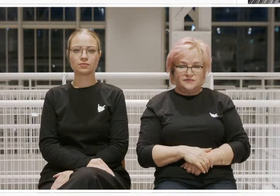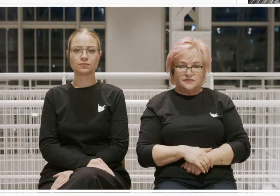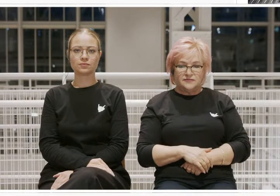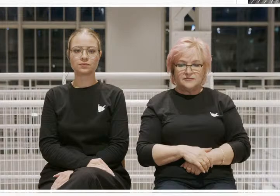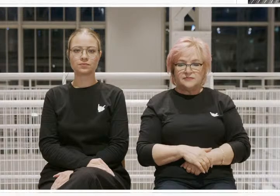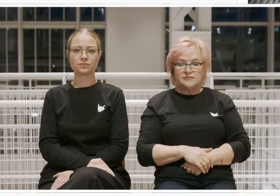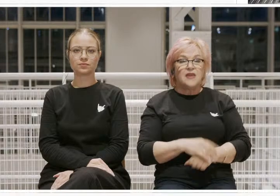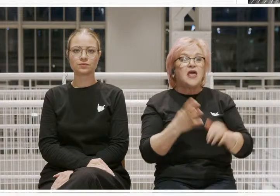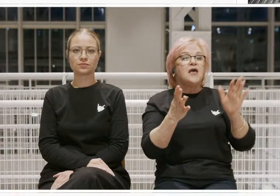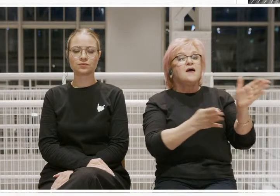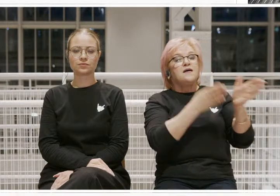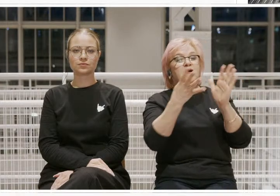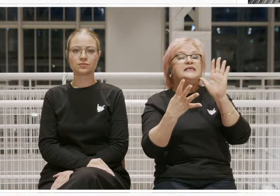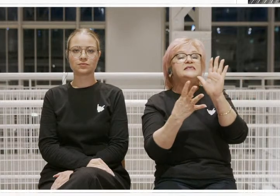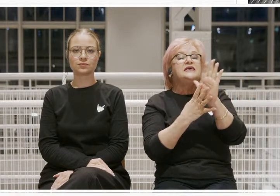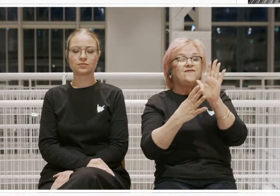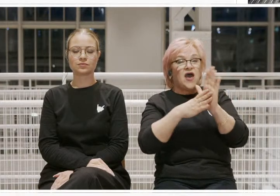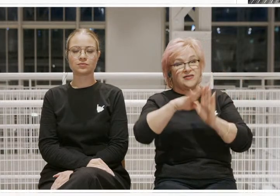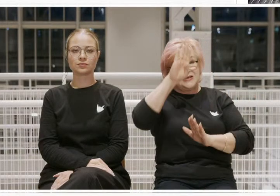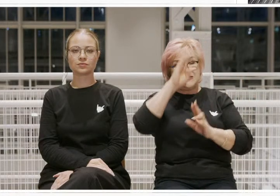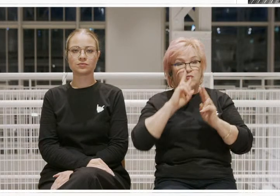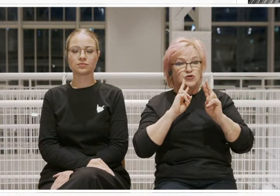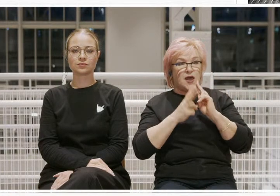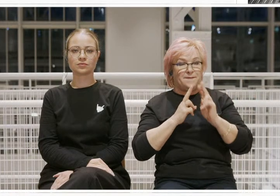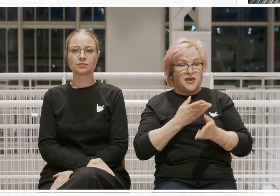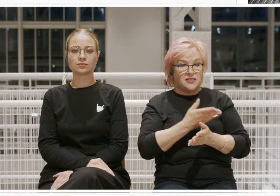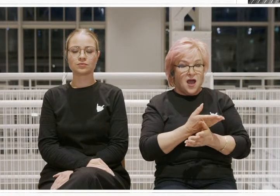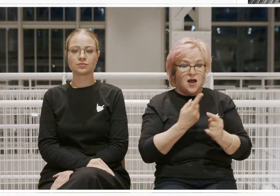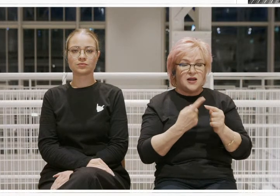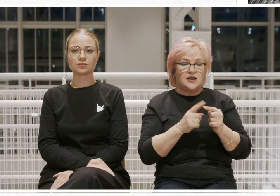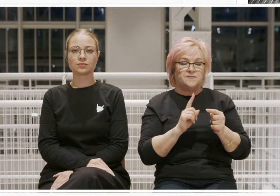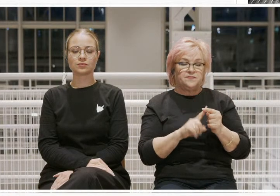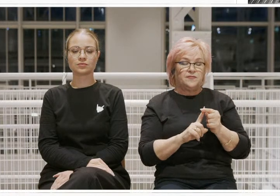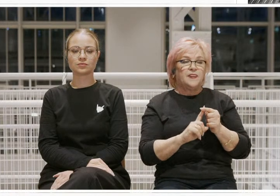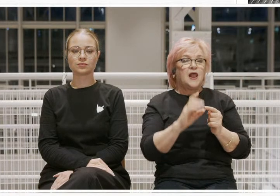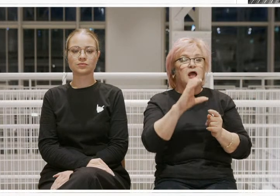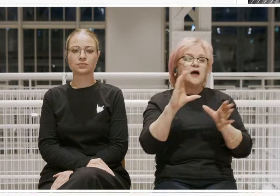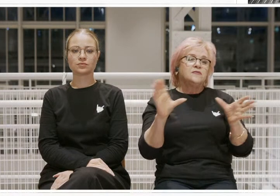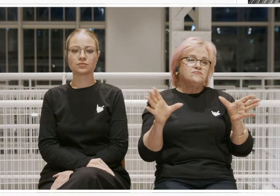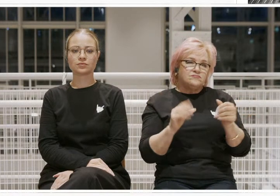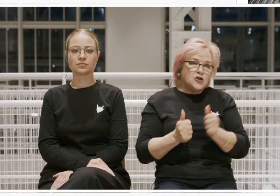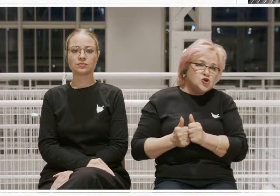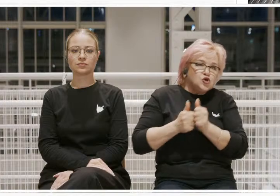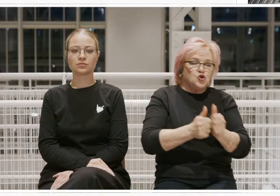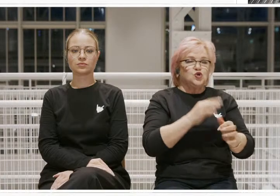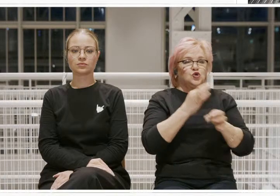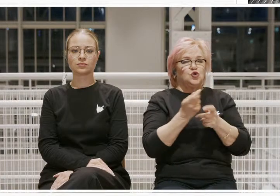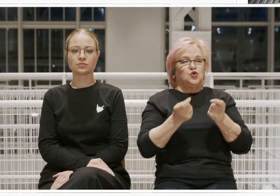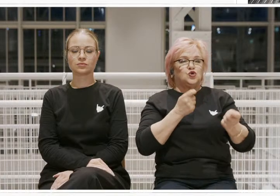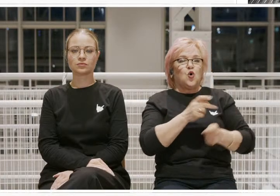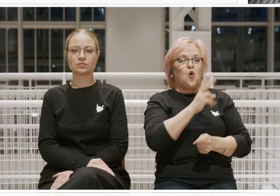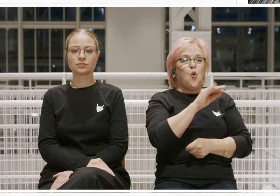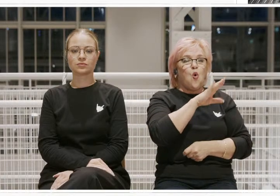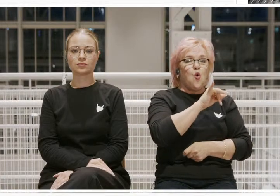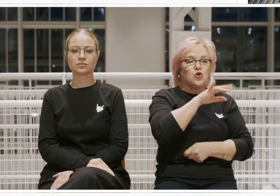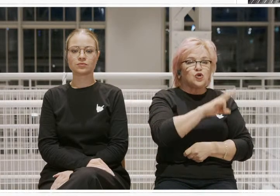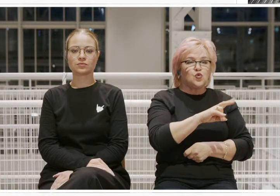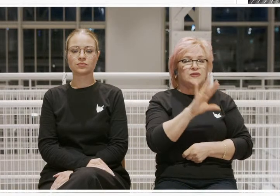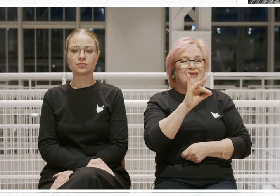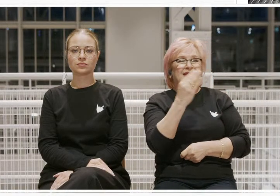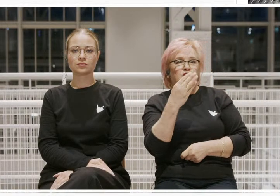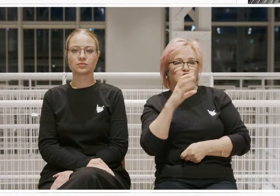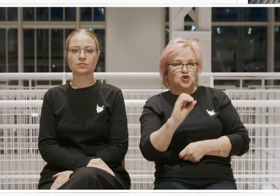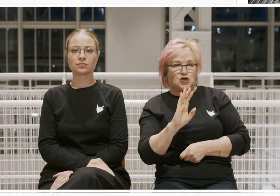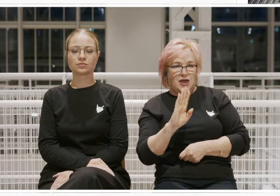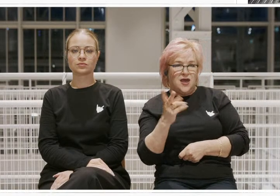9th edition of Istanbul Biennial was co-curated by Vasıf Kortun and Charles Esche, took place in